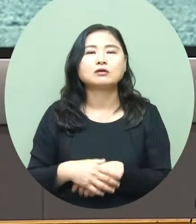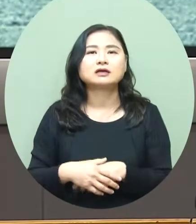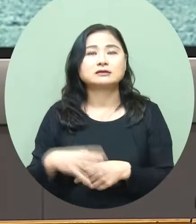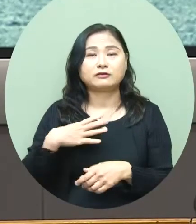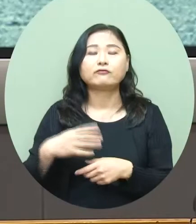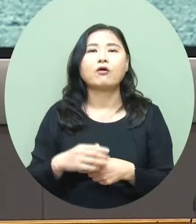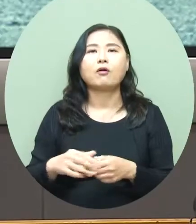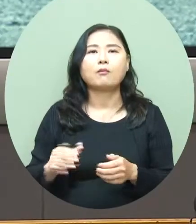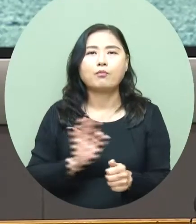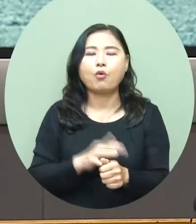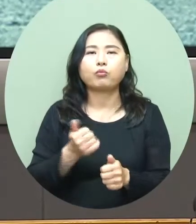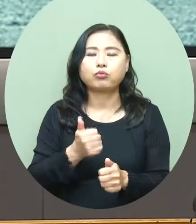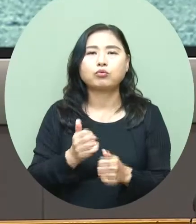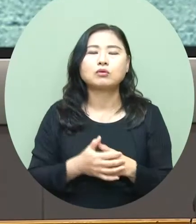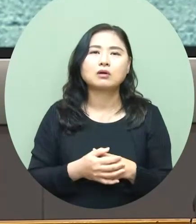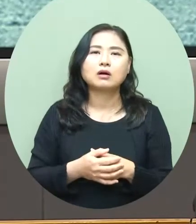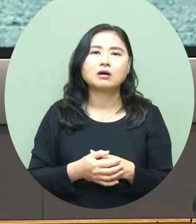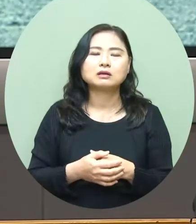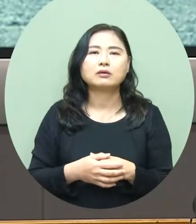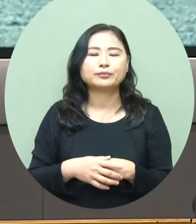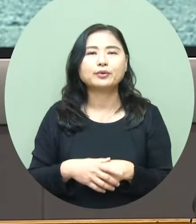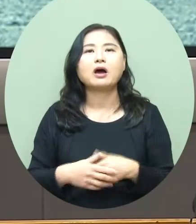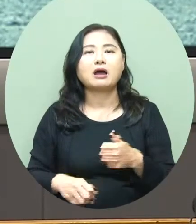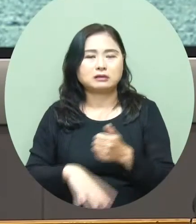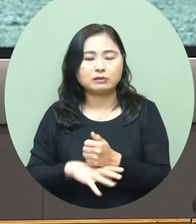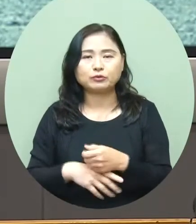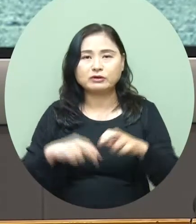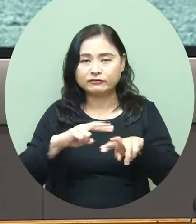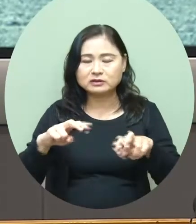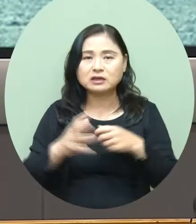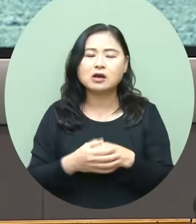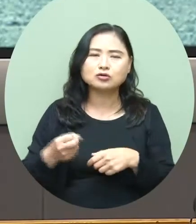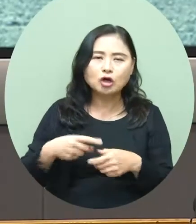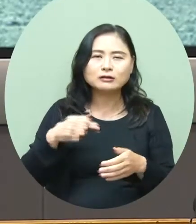That means vaccination helps reduce the risk of serious infection.